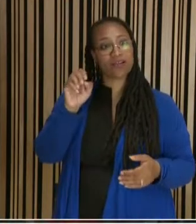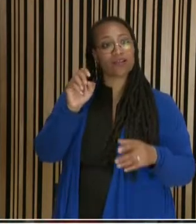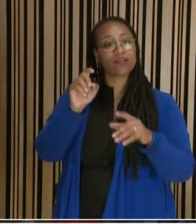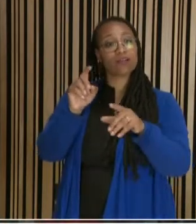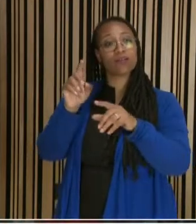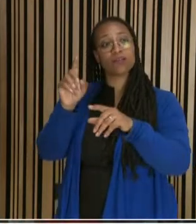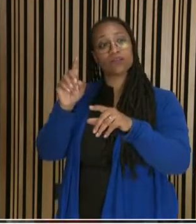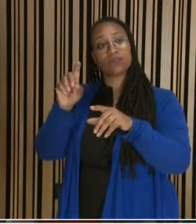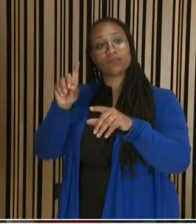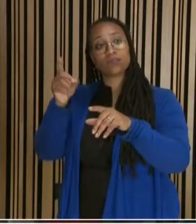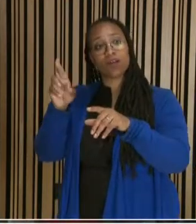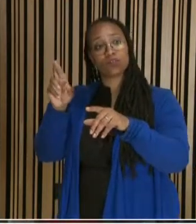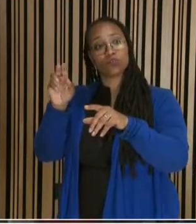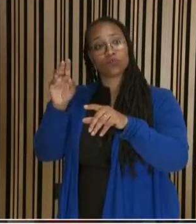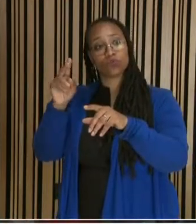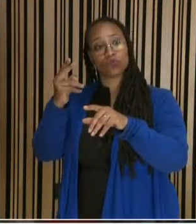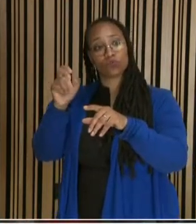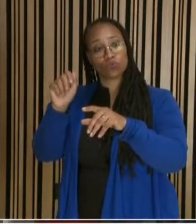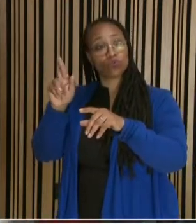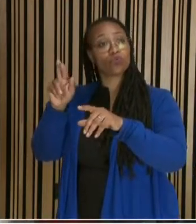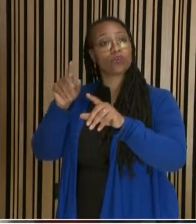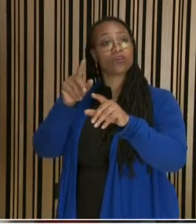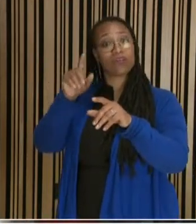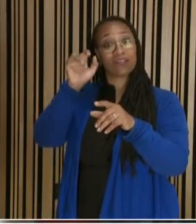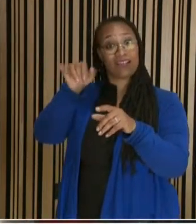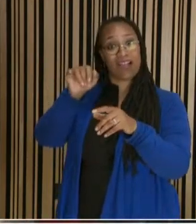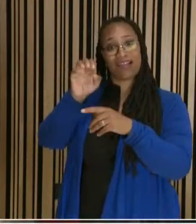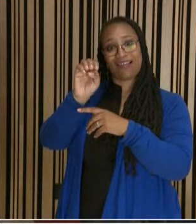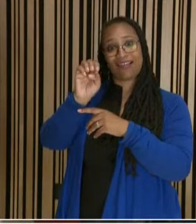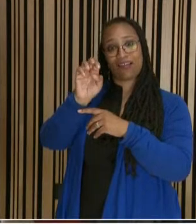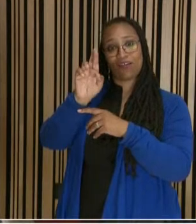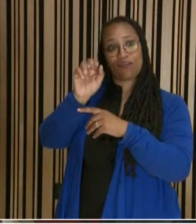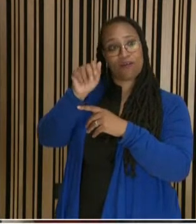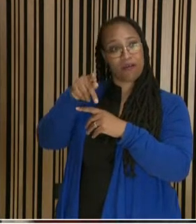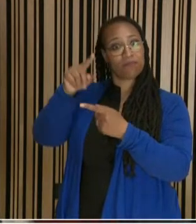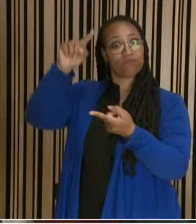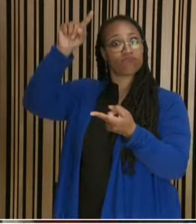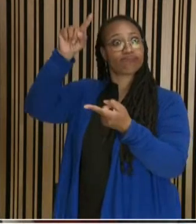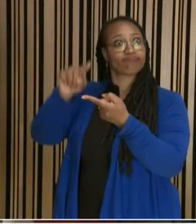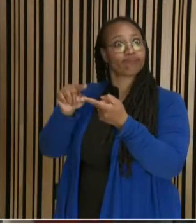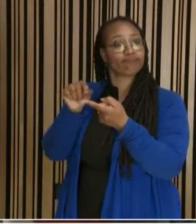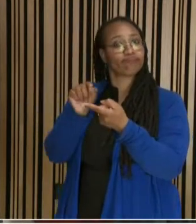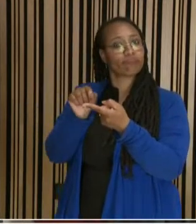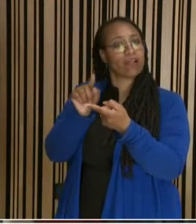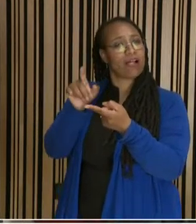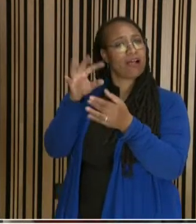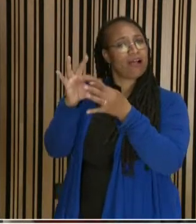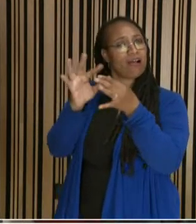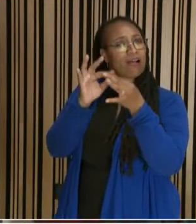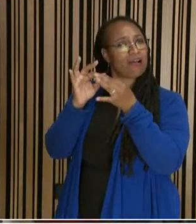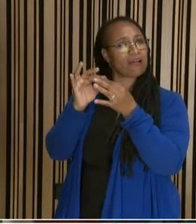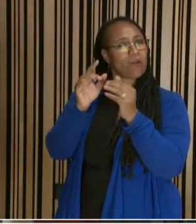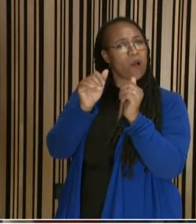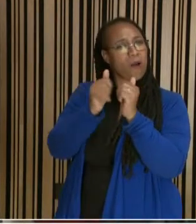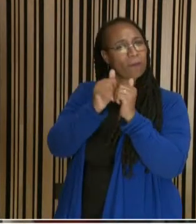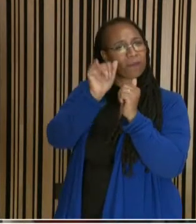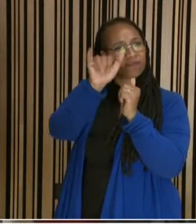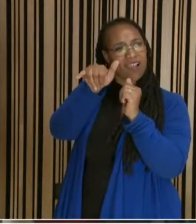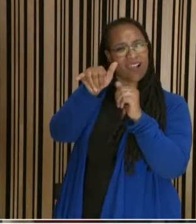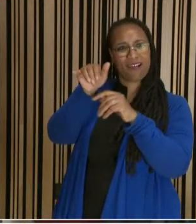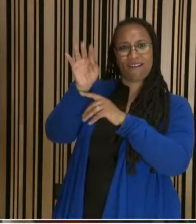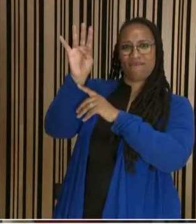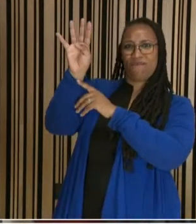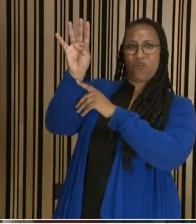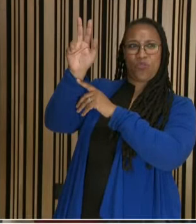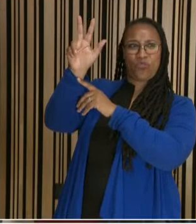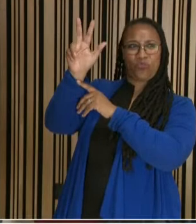or so, and it's already been spent through. You know, how do you justify that level of reduction? Kind of like, I mean,